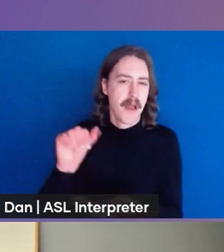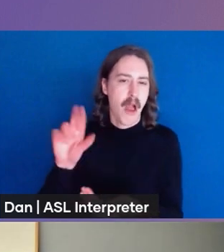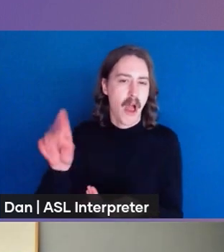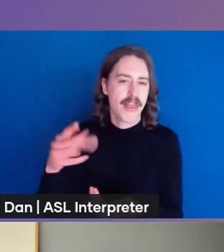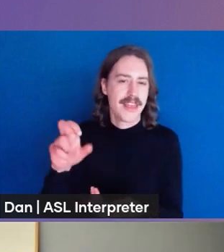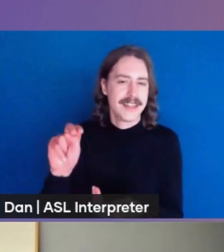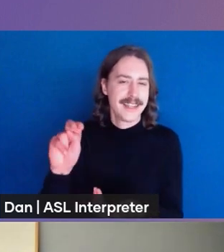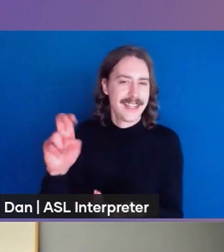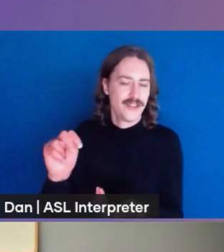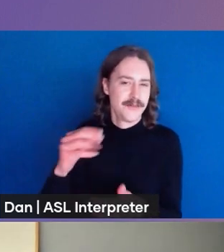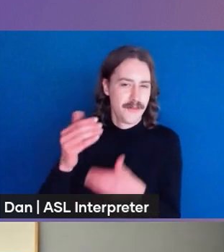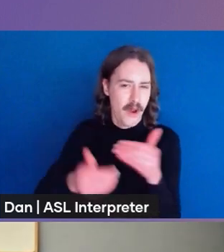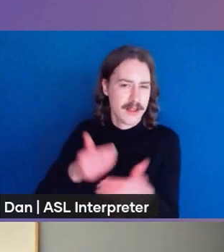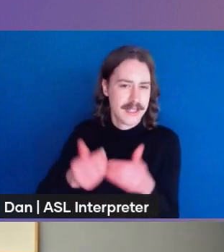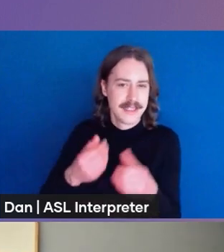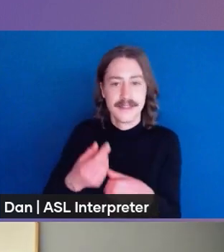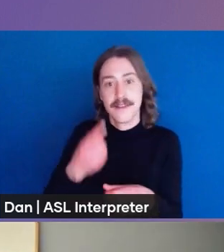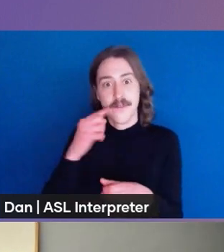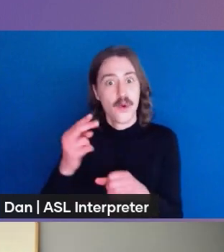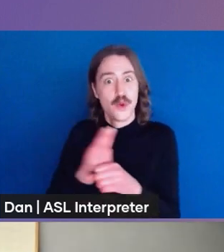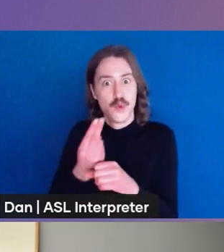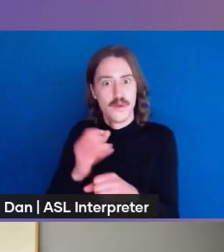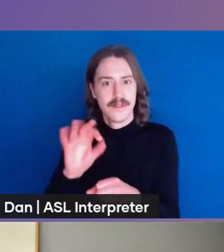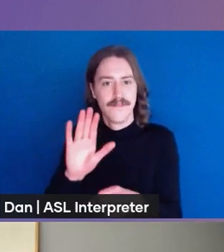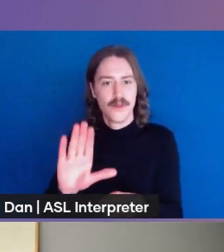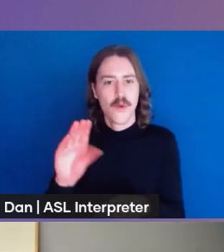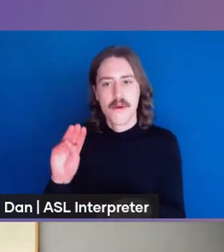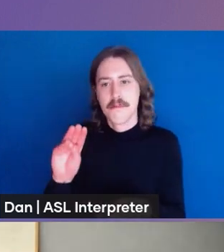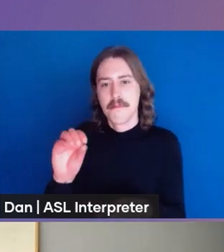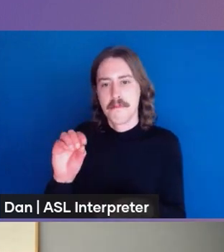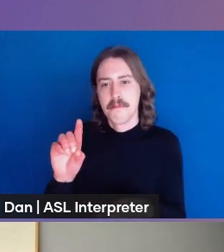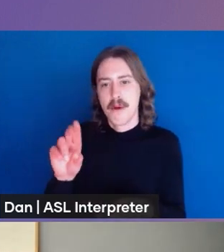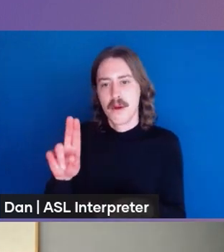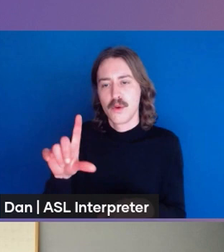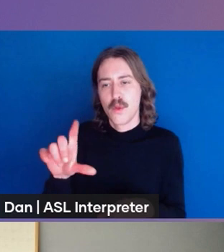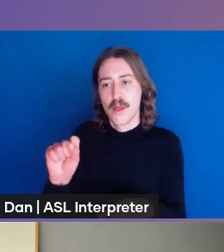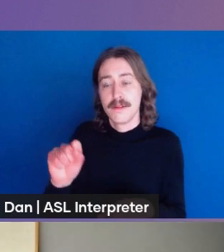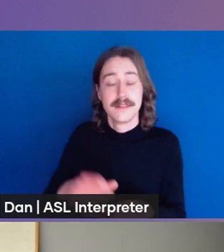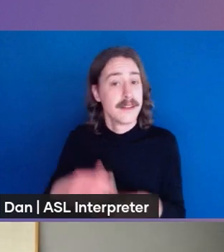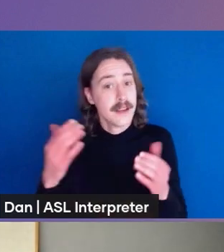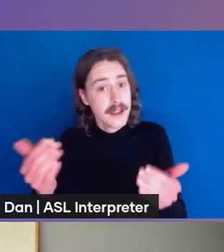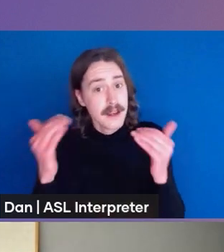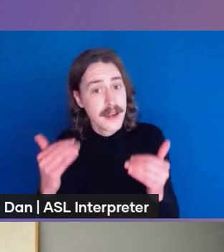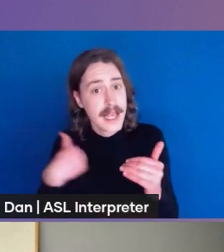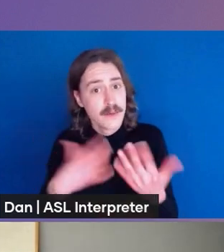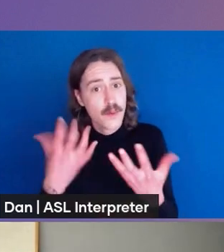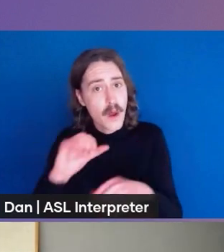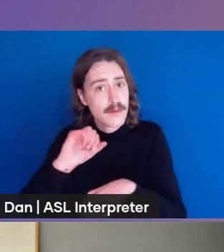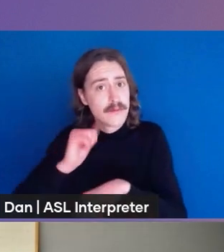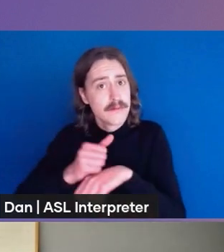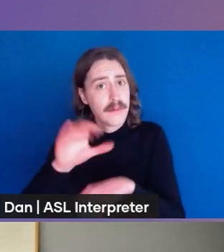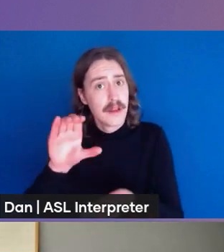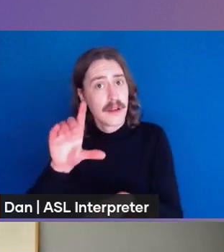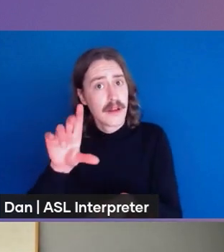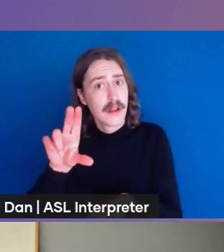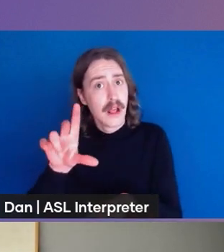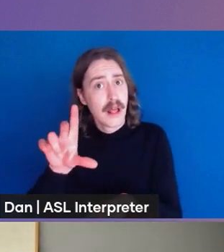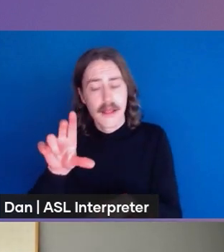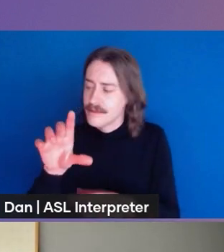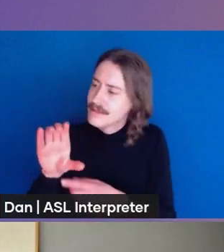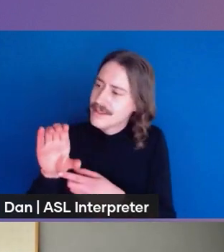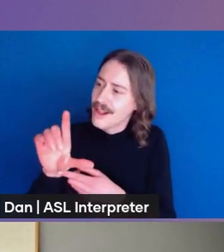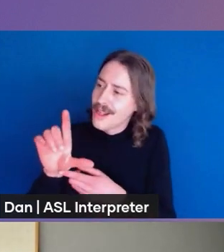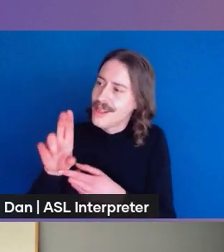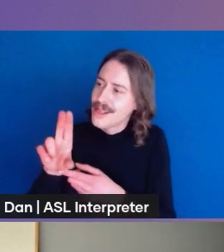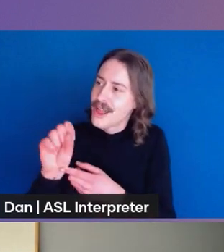and there's really not much to this. And then what we want to do next is we want to create the cluster within the private subnet. This is using the